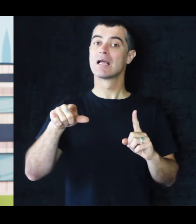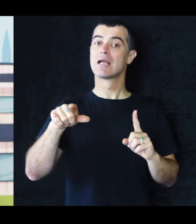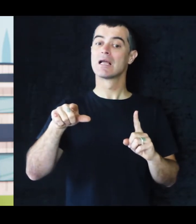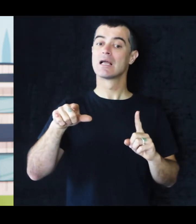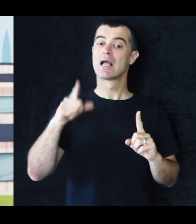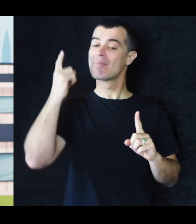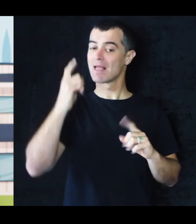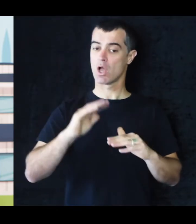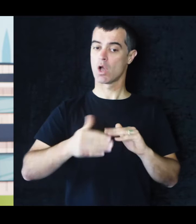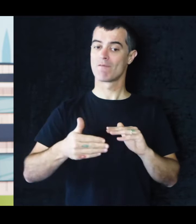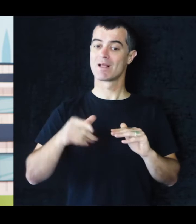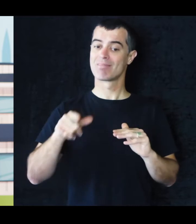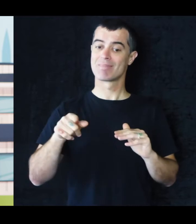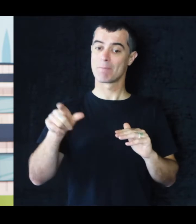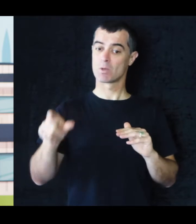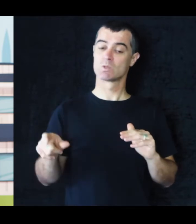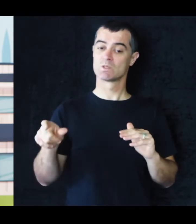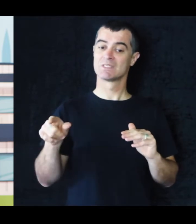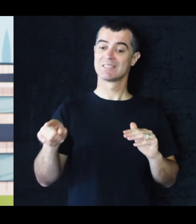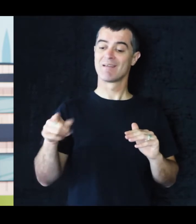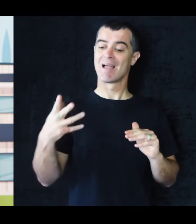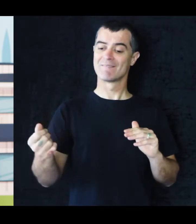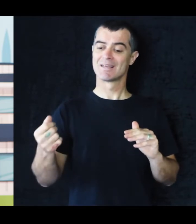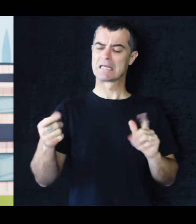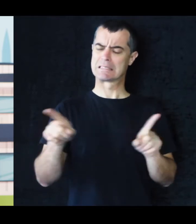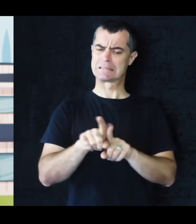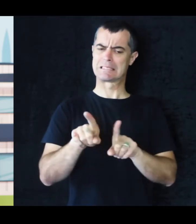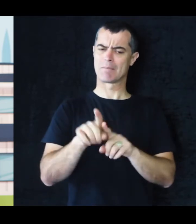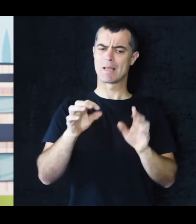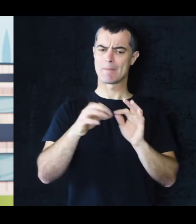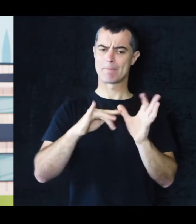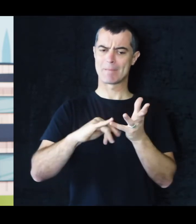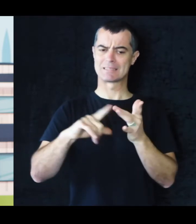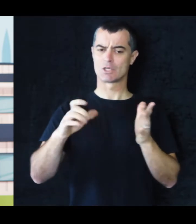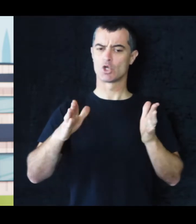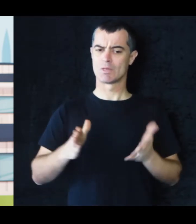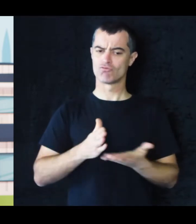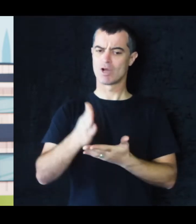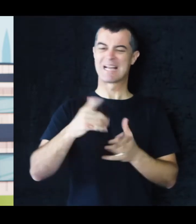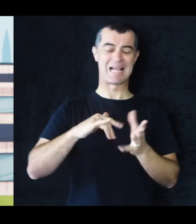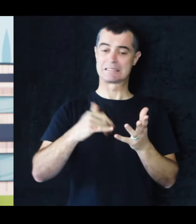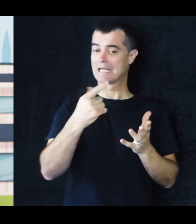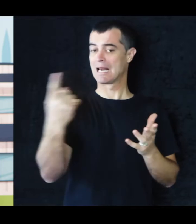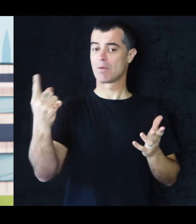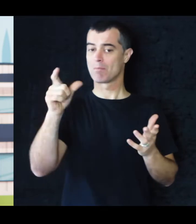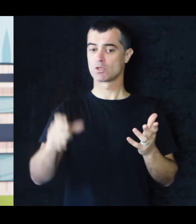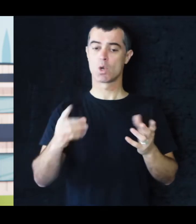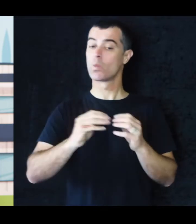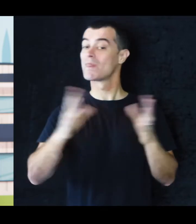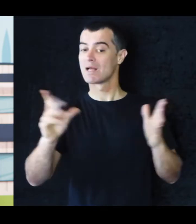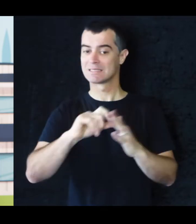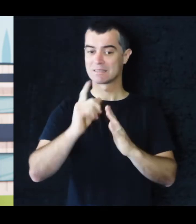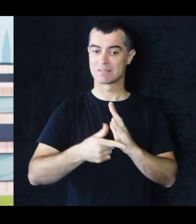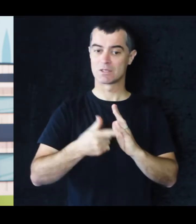into consideration that they have the same basic human rights as any person without